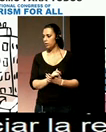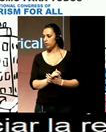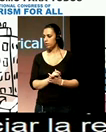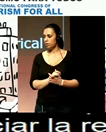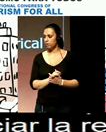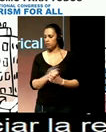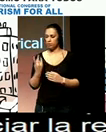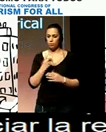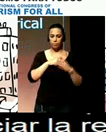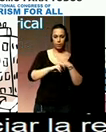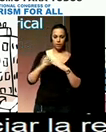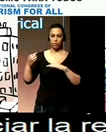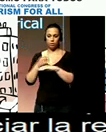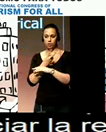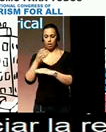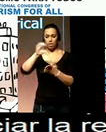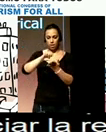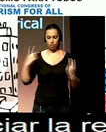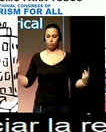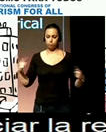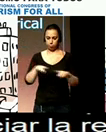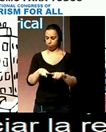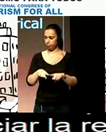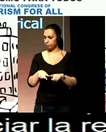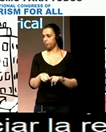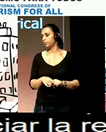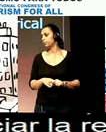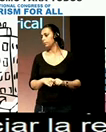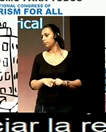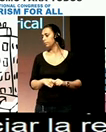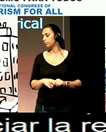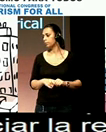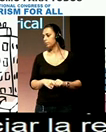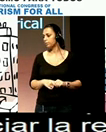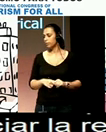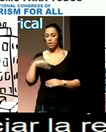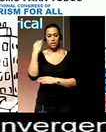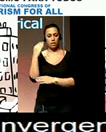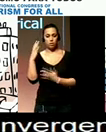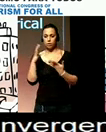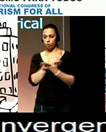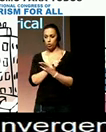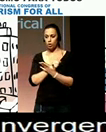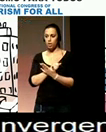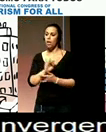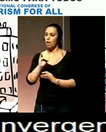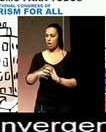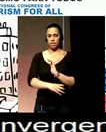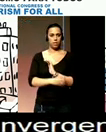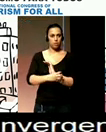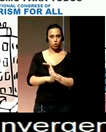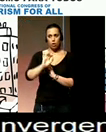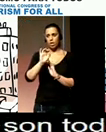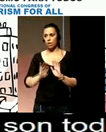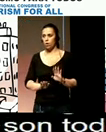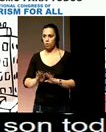Athens metro is accessible for all. Every station has lifts and level or ramped access points, and